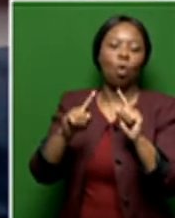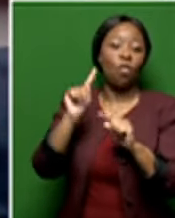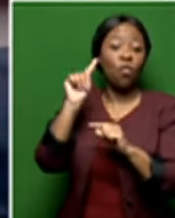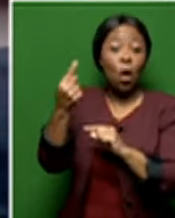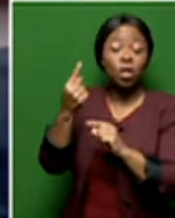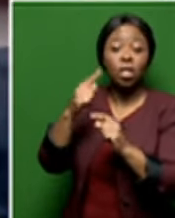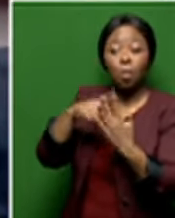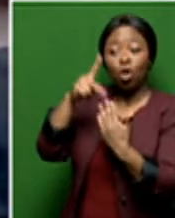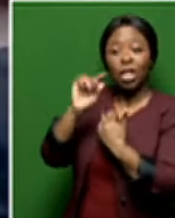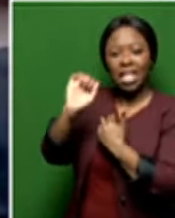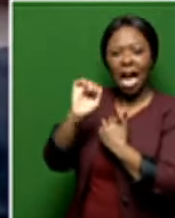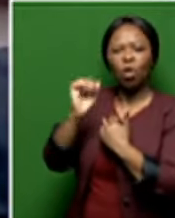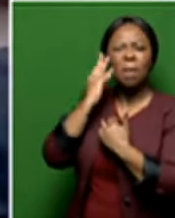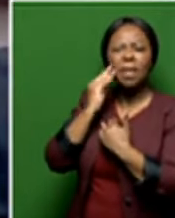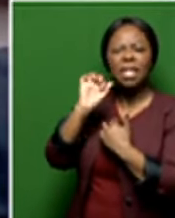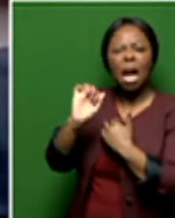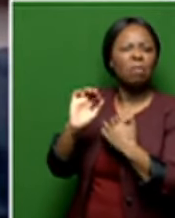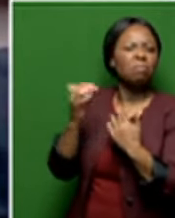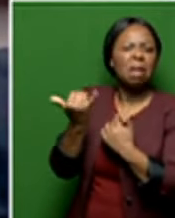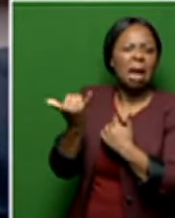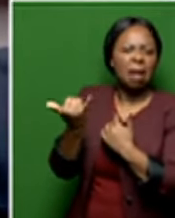was that experience like for you?